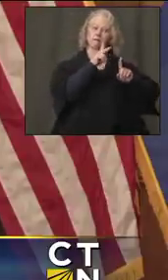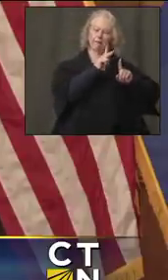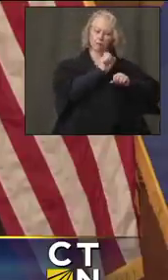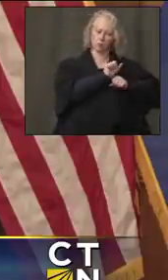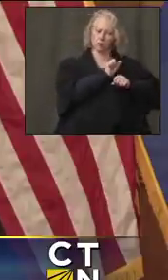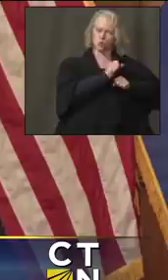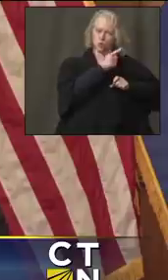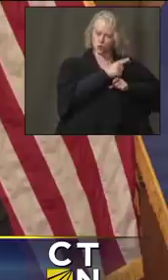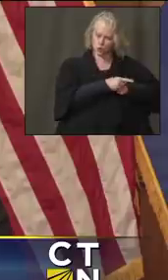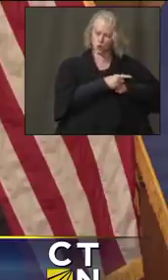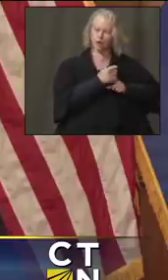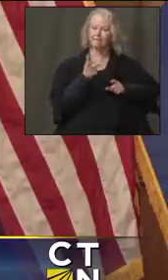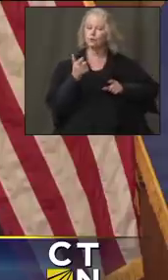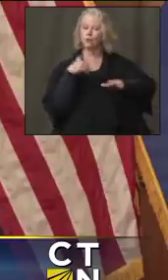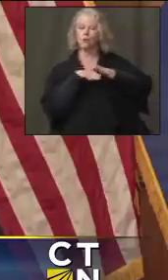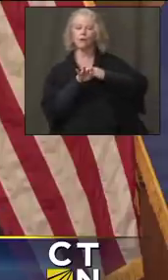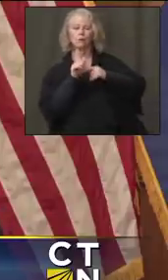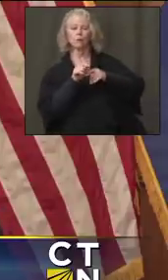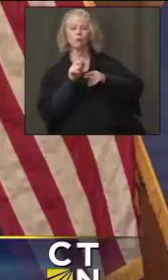into retail